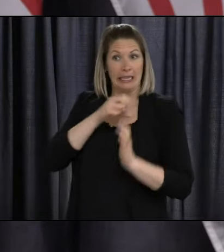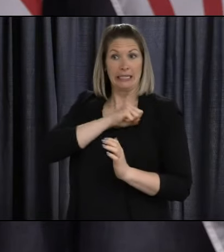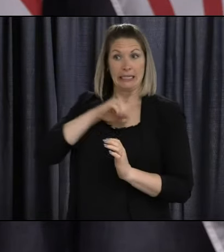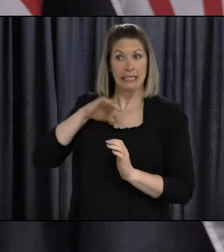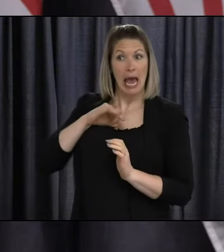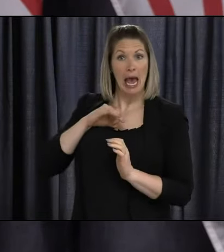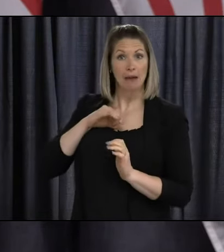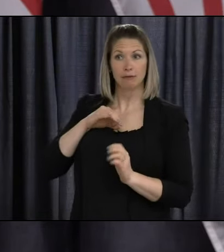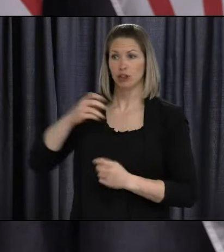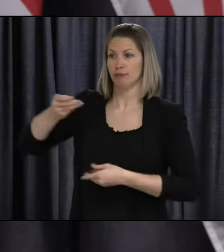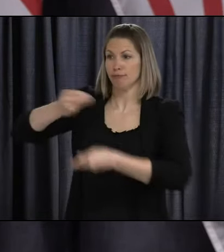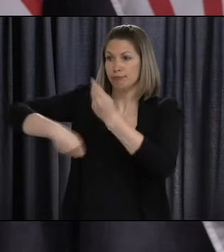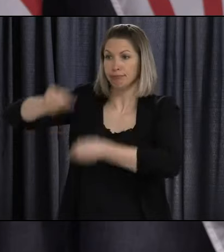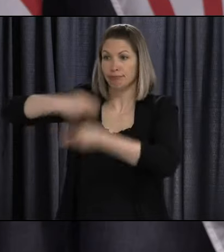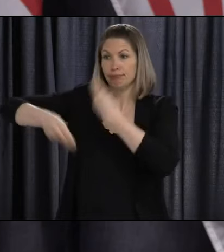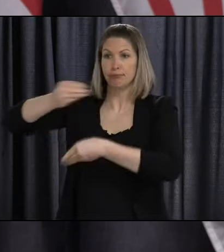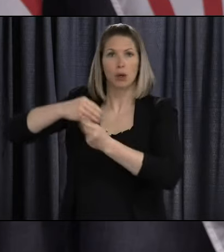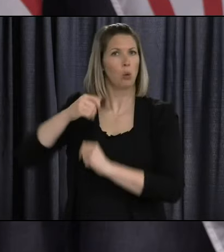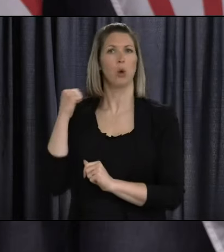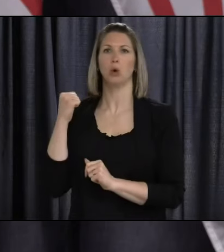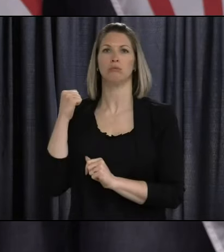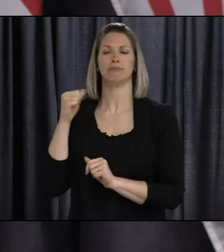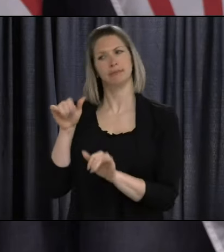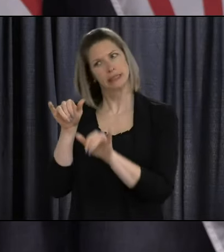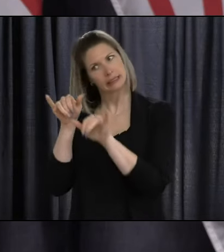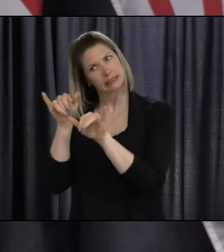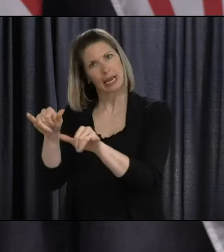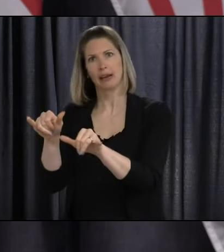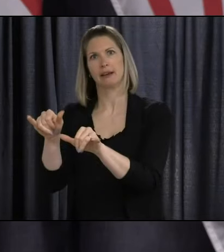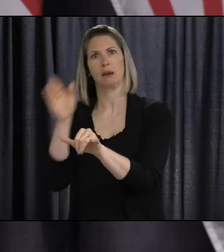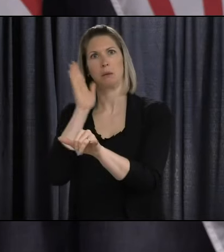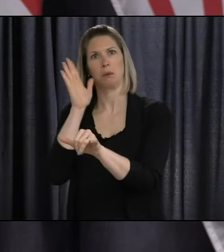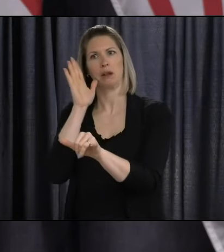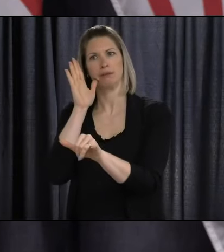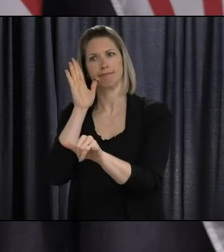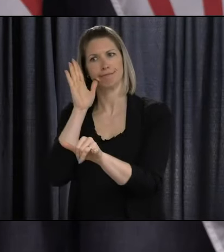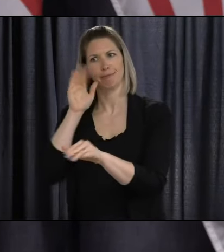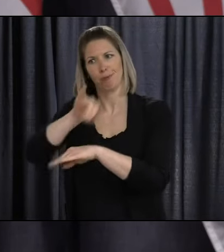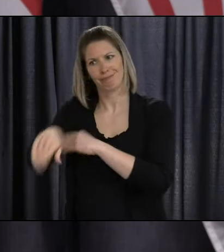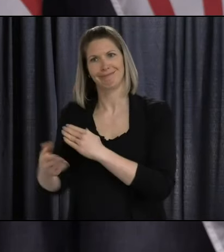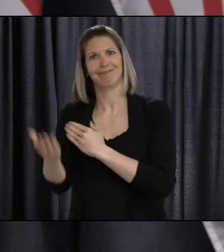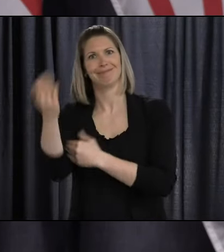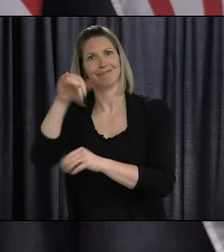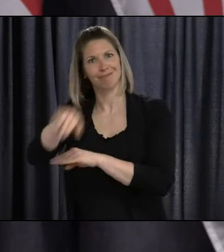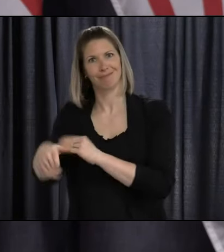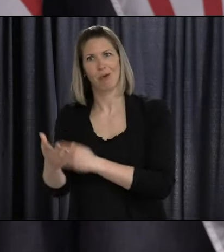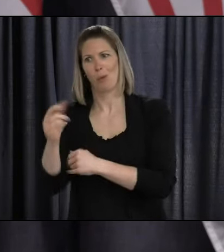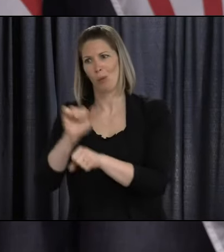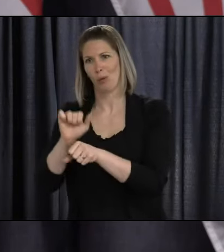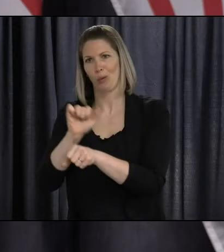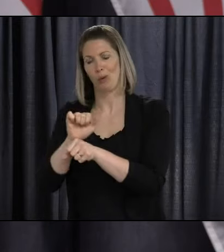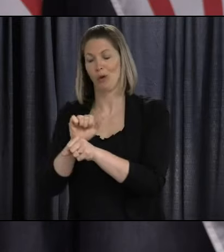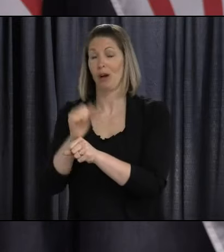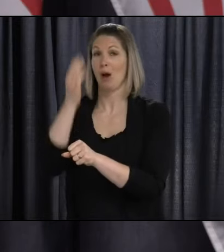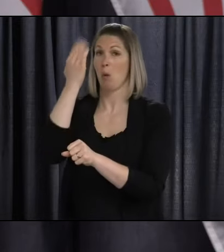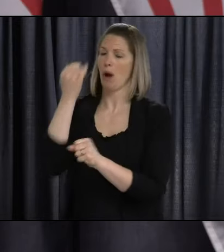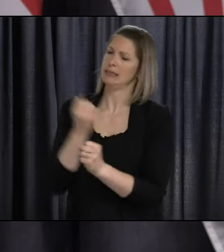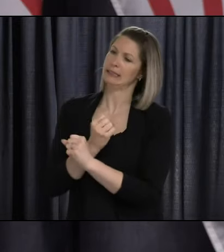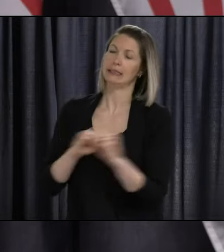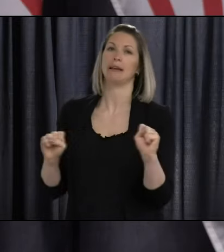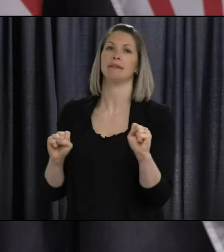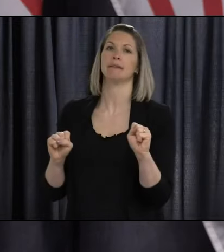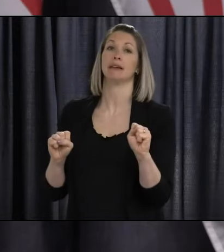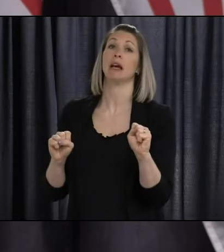been thought through, certainly to reduce the risk in every